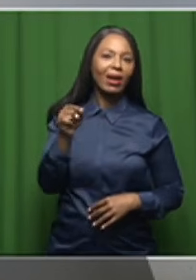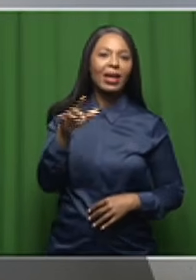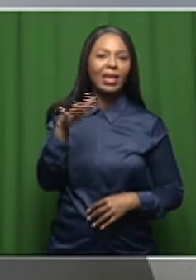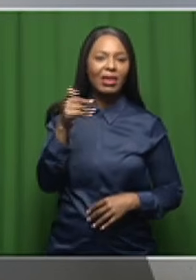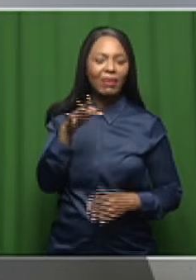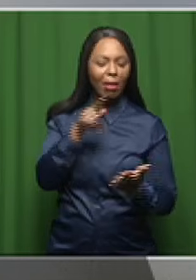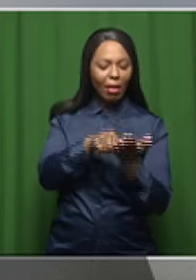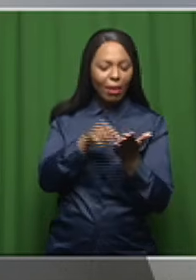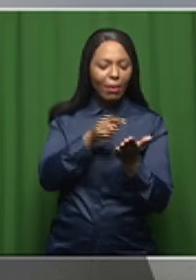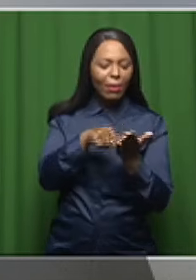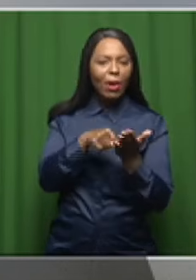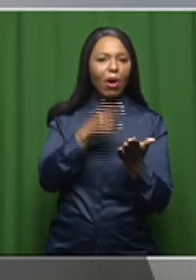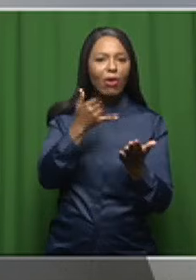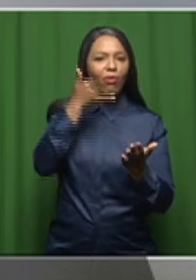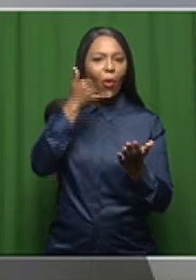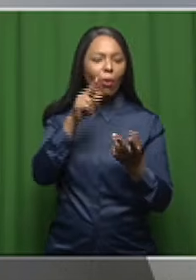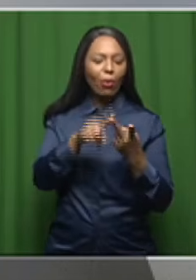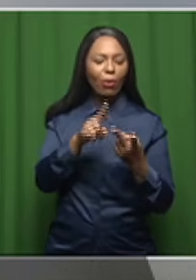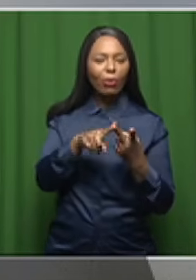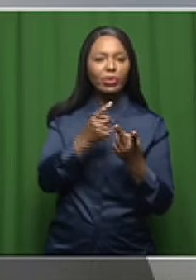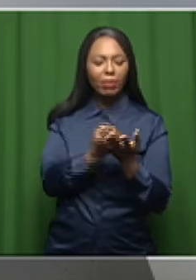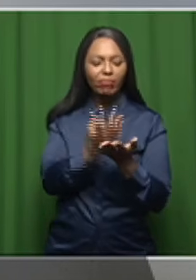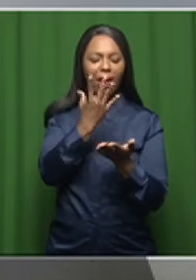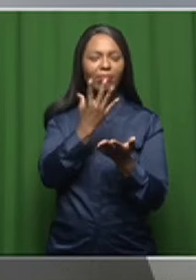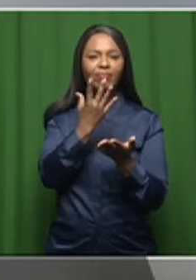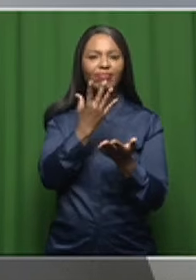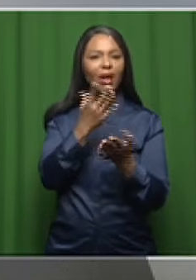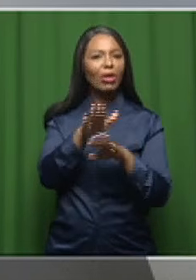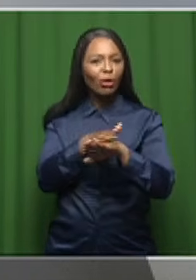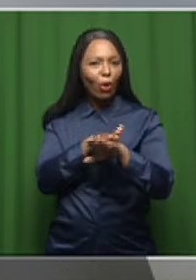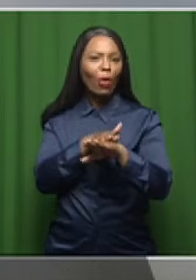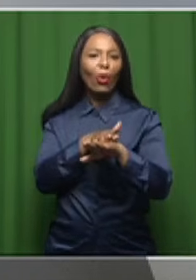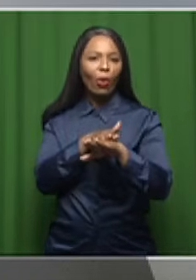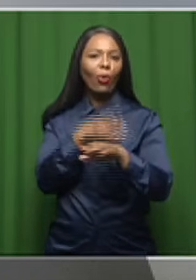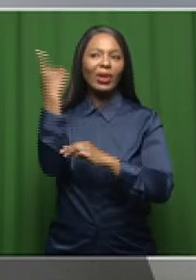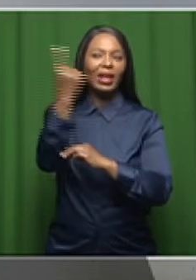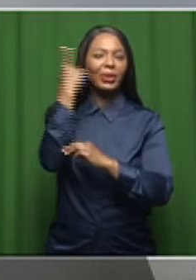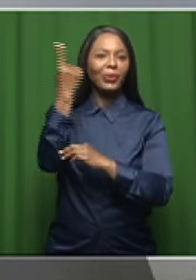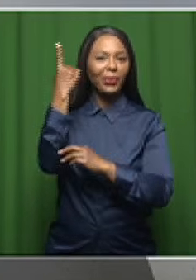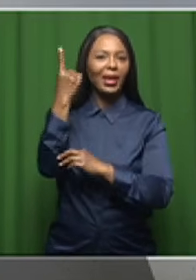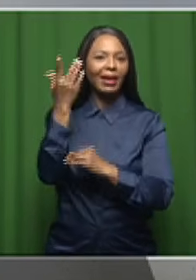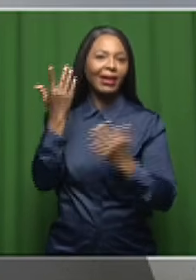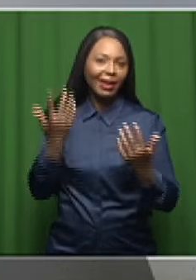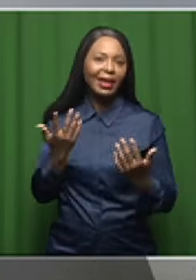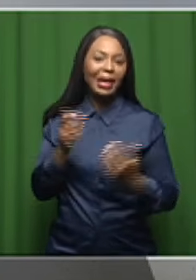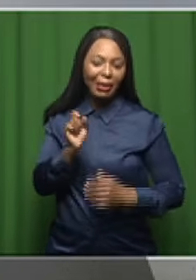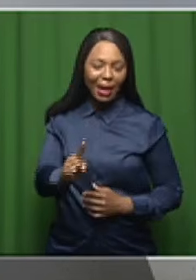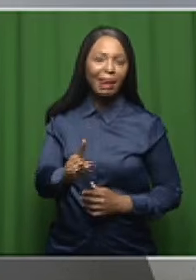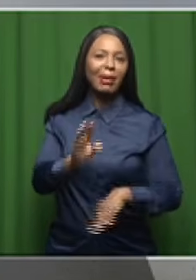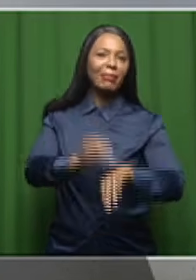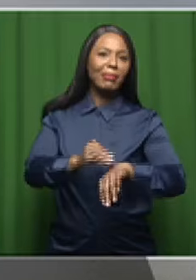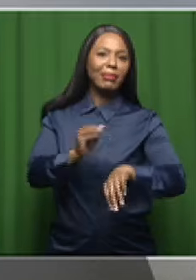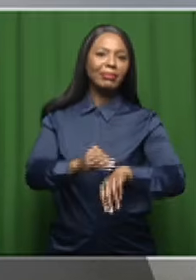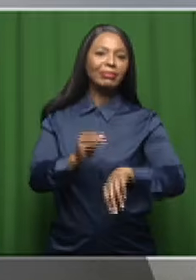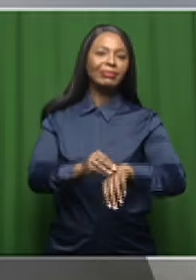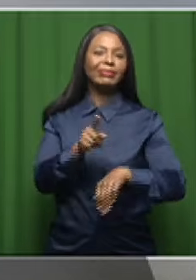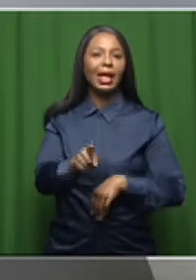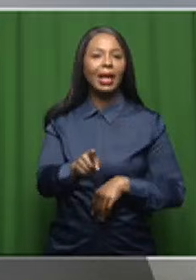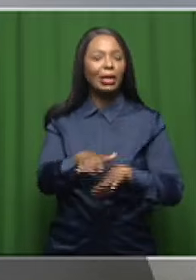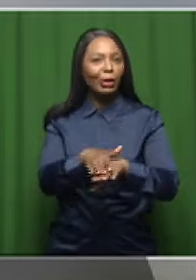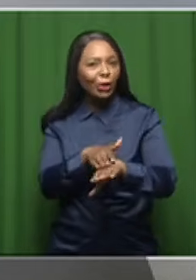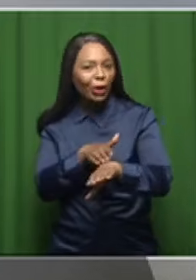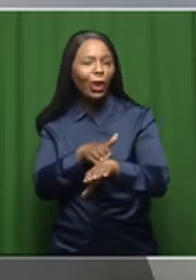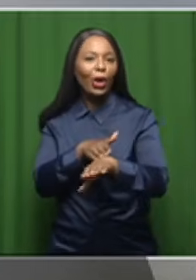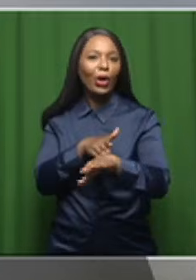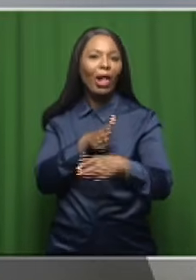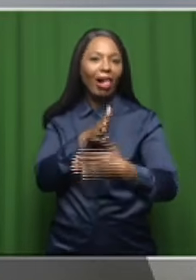their uploading speed is affected. So there is very limited abilities that they could do when it gets to that. And of course,